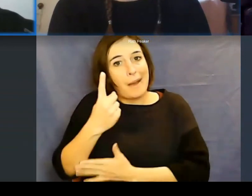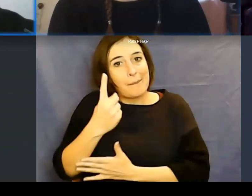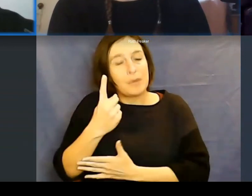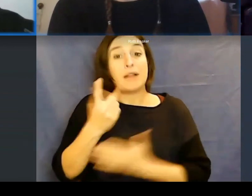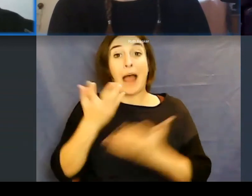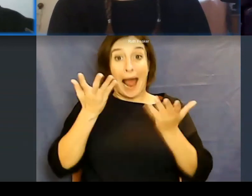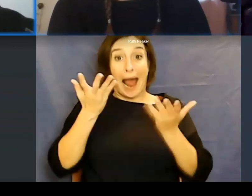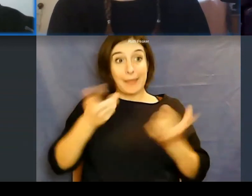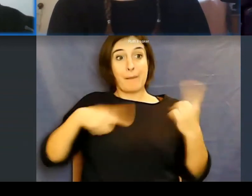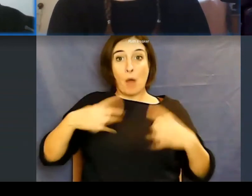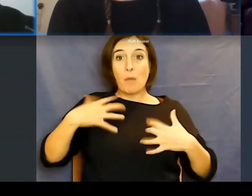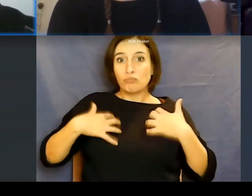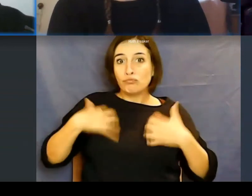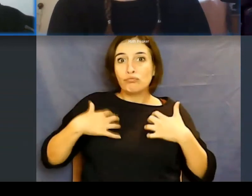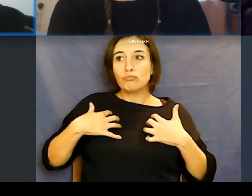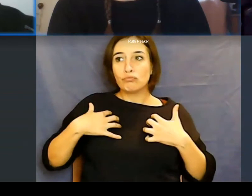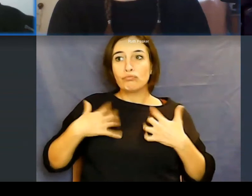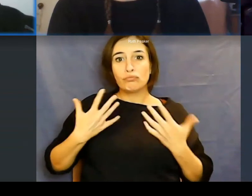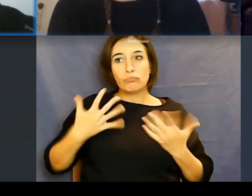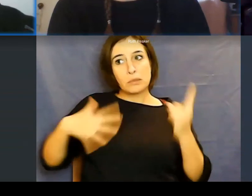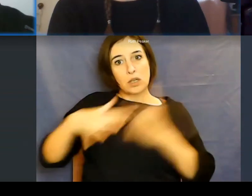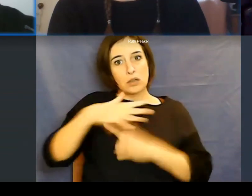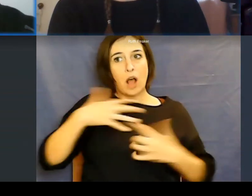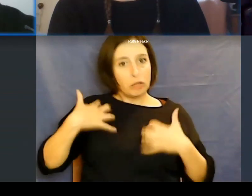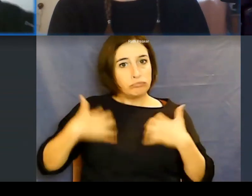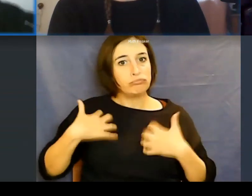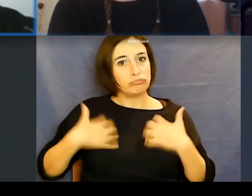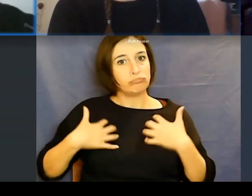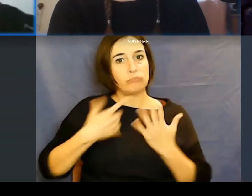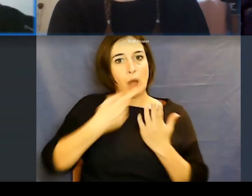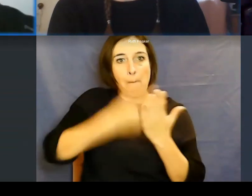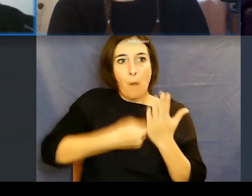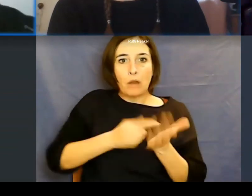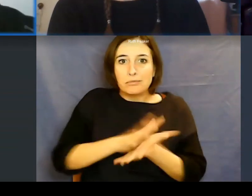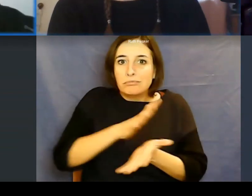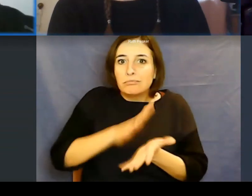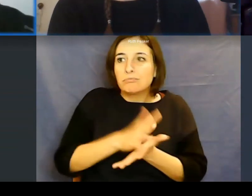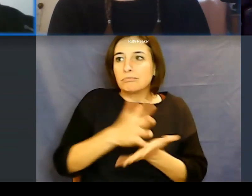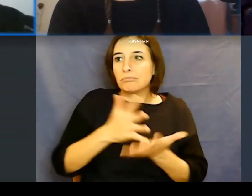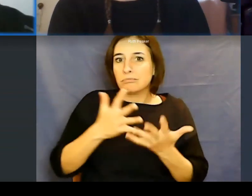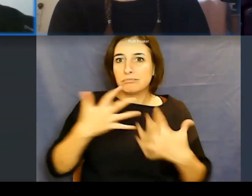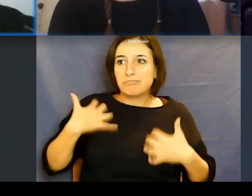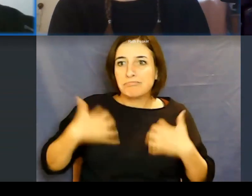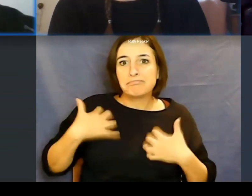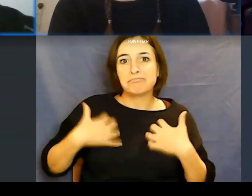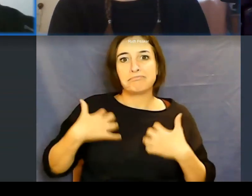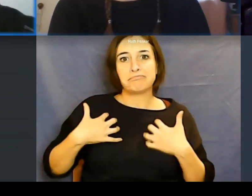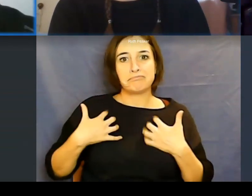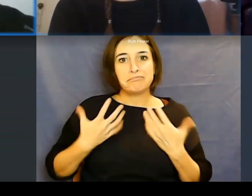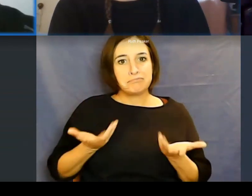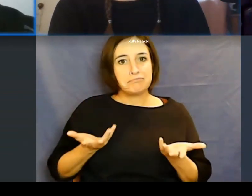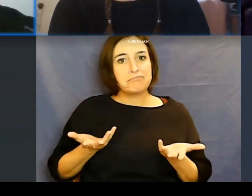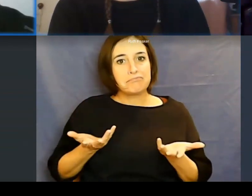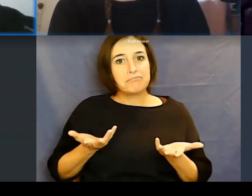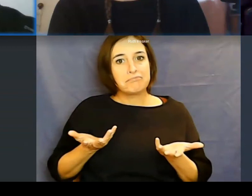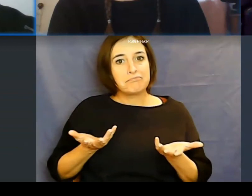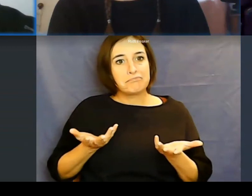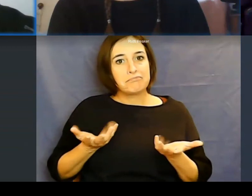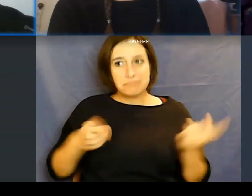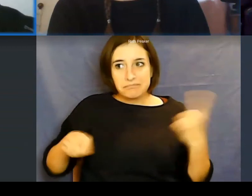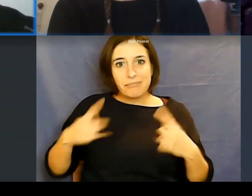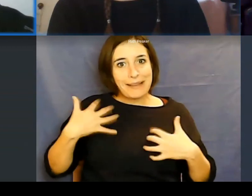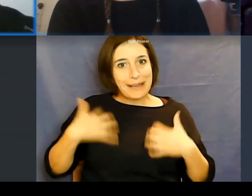know, the societies will, through you know, not looking for organizations sitting on the fence, is there at the moment.